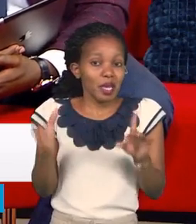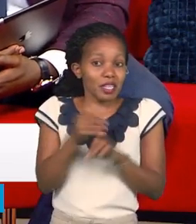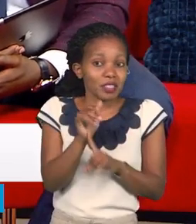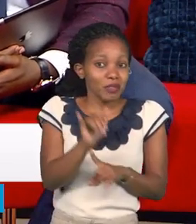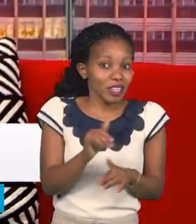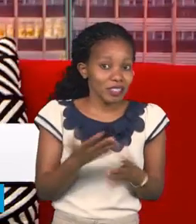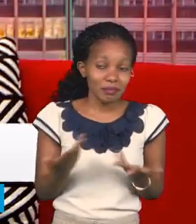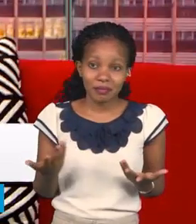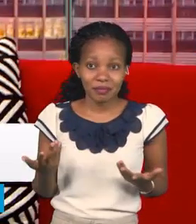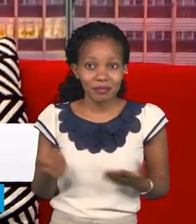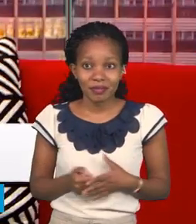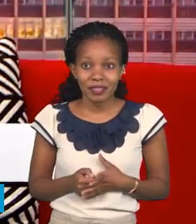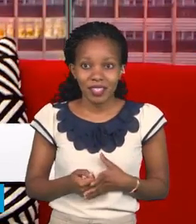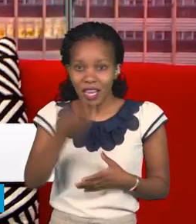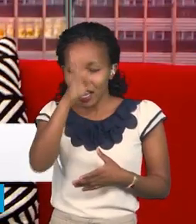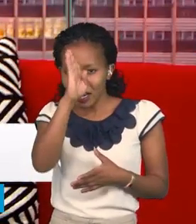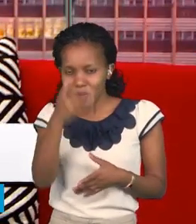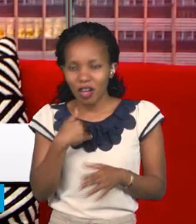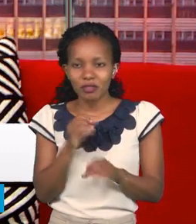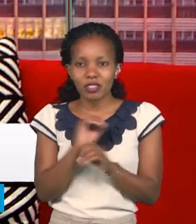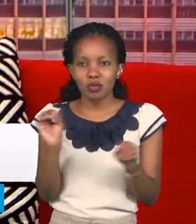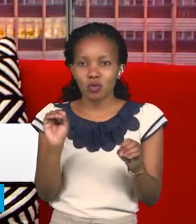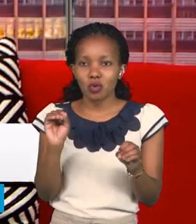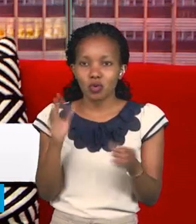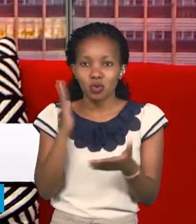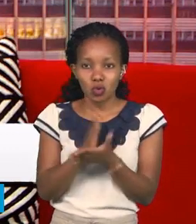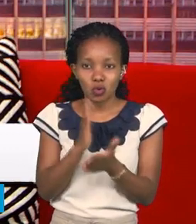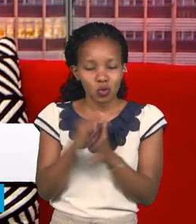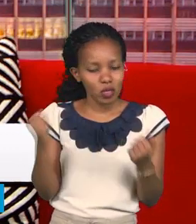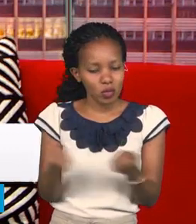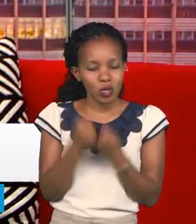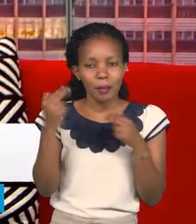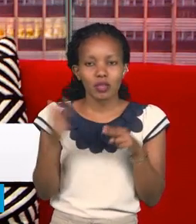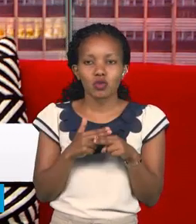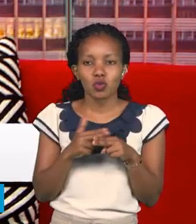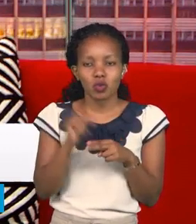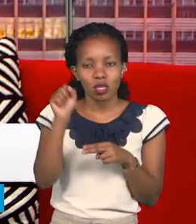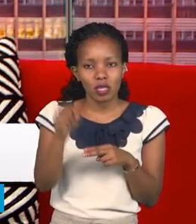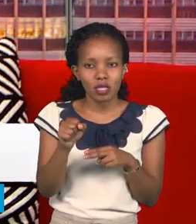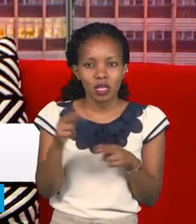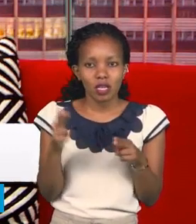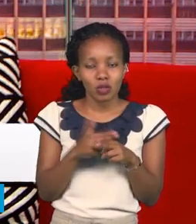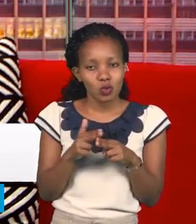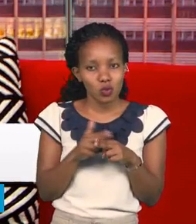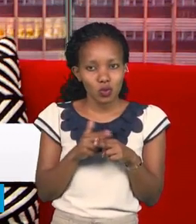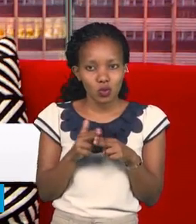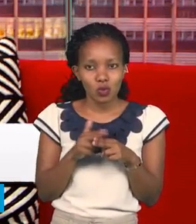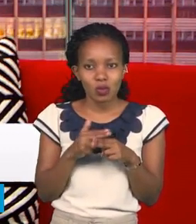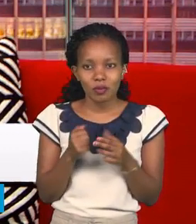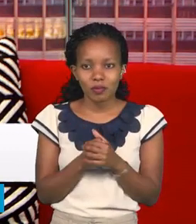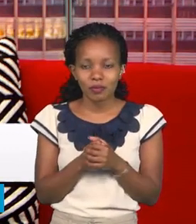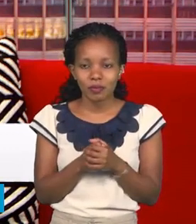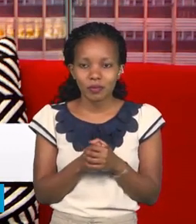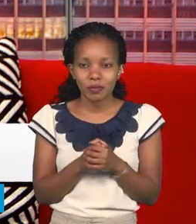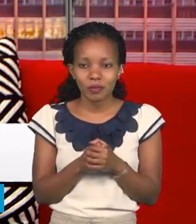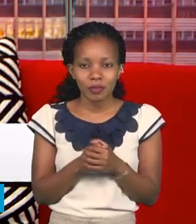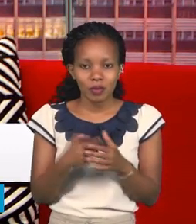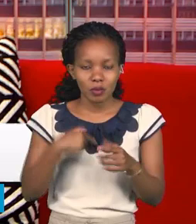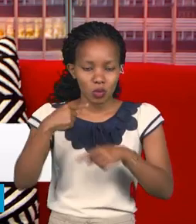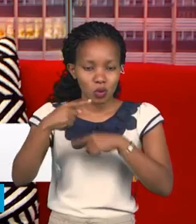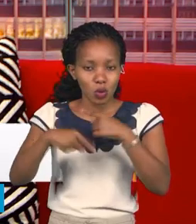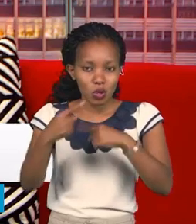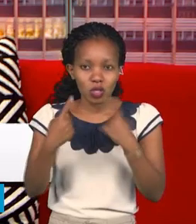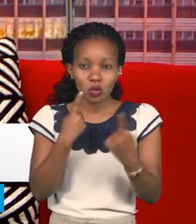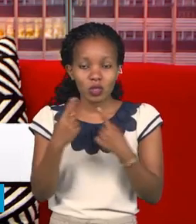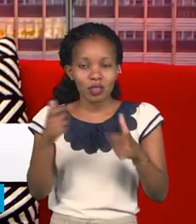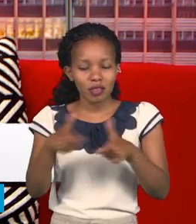that? I don't doubt about it. Okay. It does. It is going to happen. It's going to happen sooner than later. You know, as I keep reiterating, like,